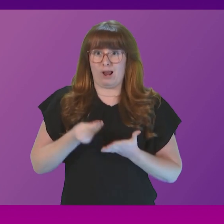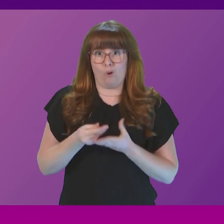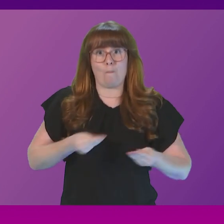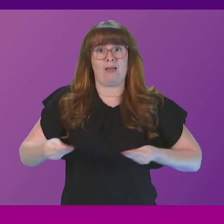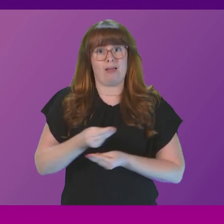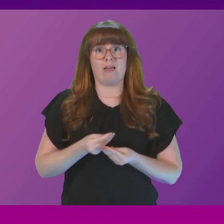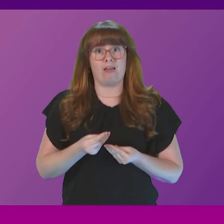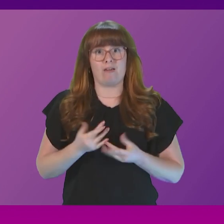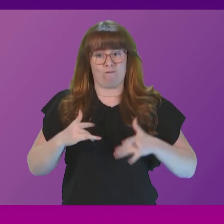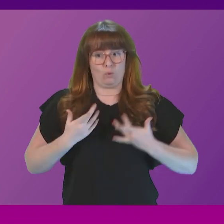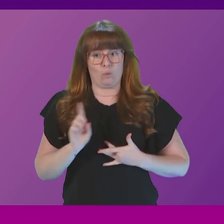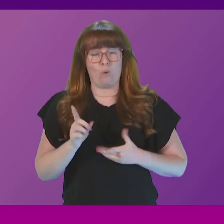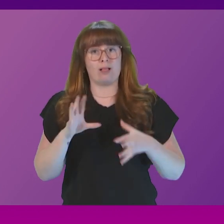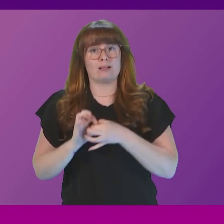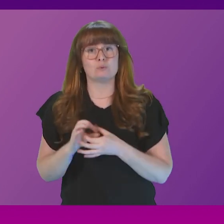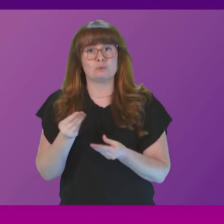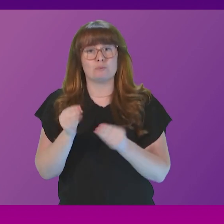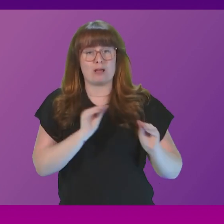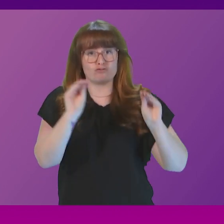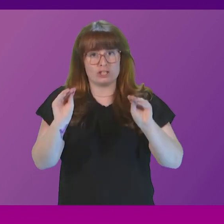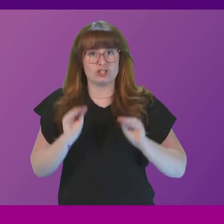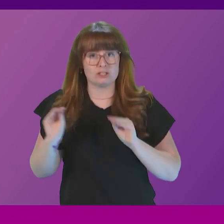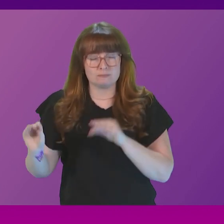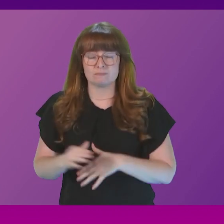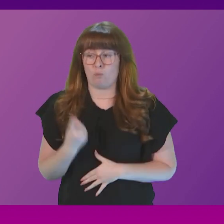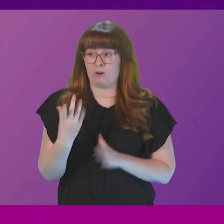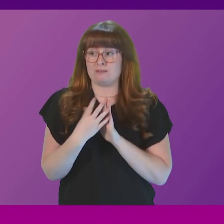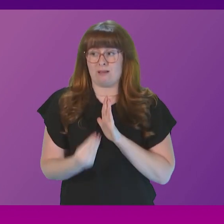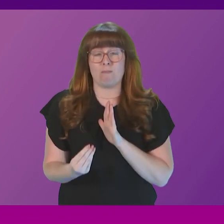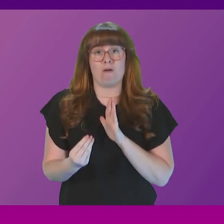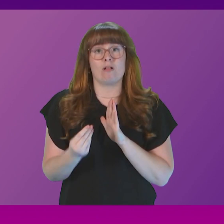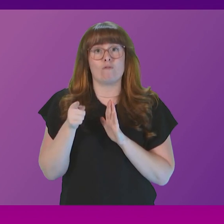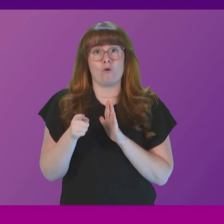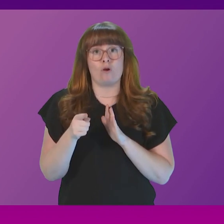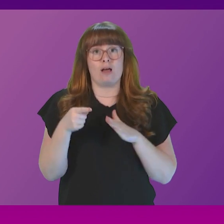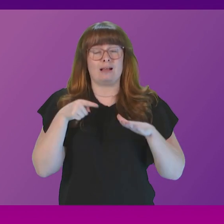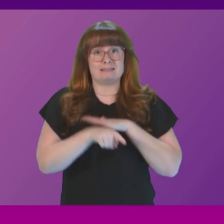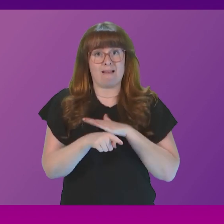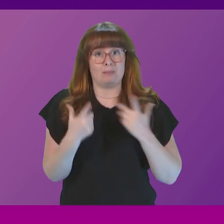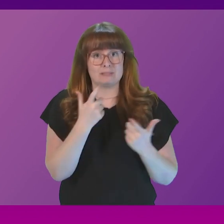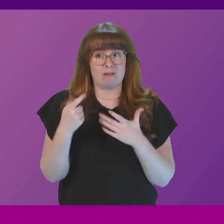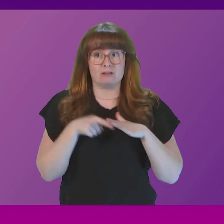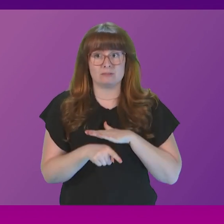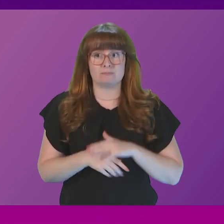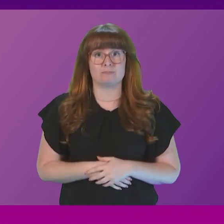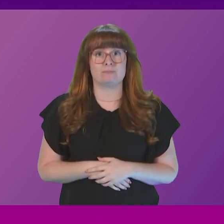to migration as well? And just one example in relation to asylum seekers, I think most of us as